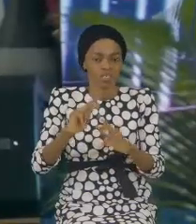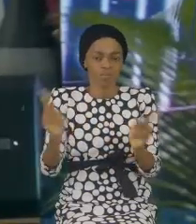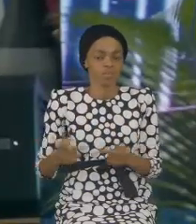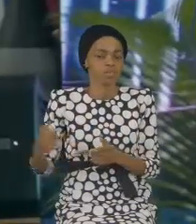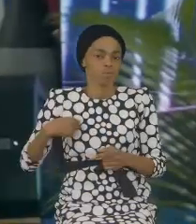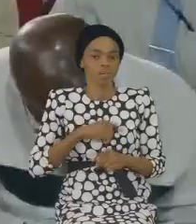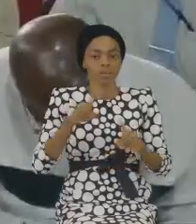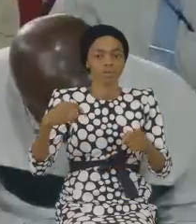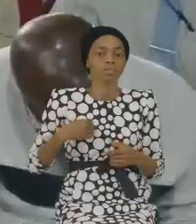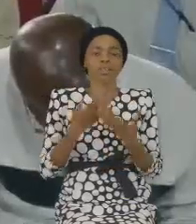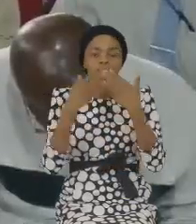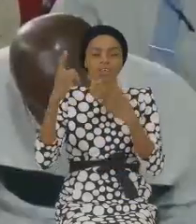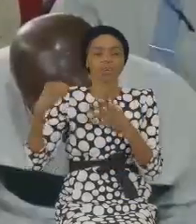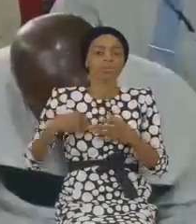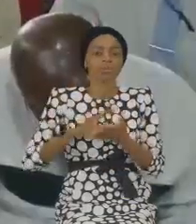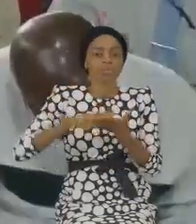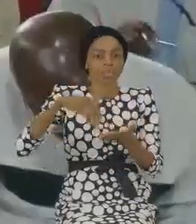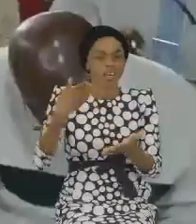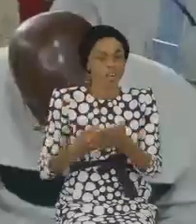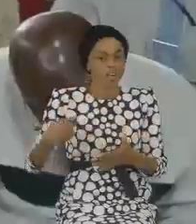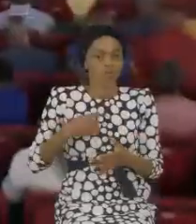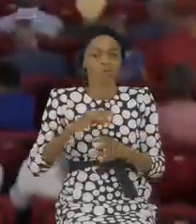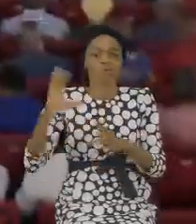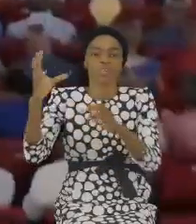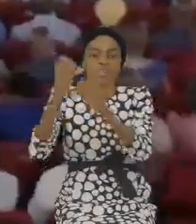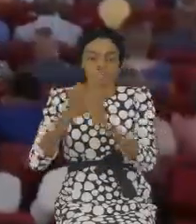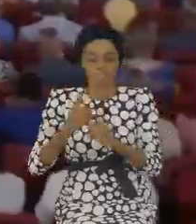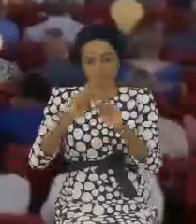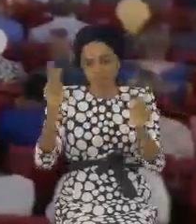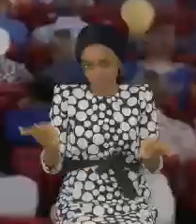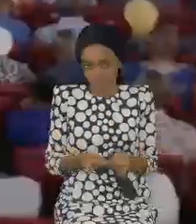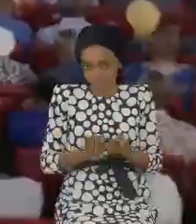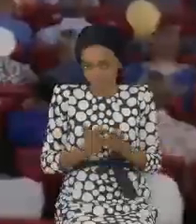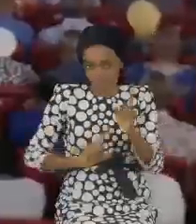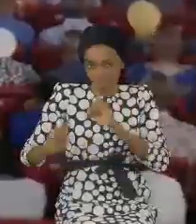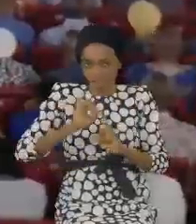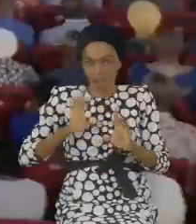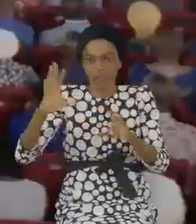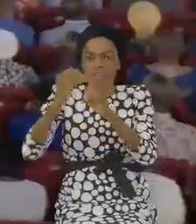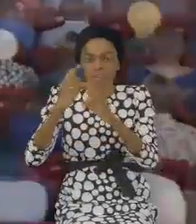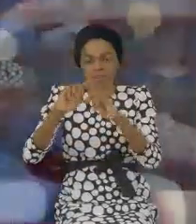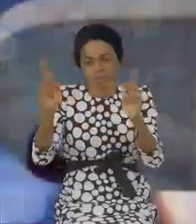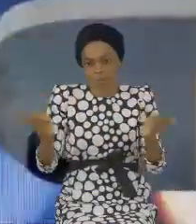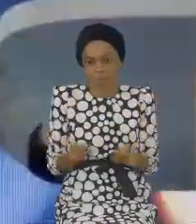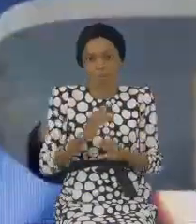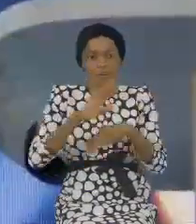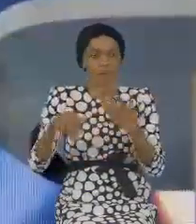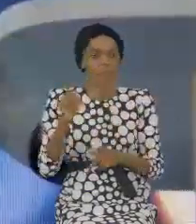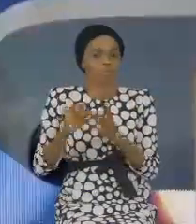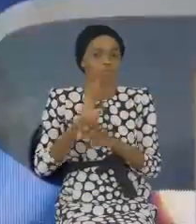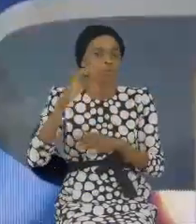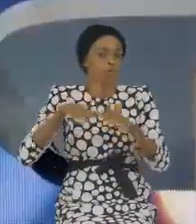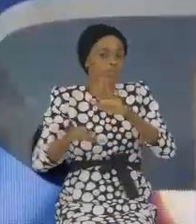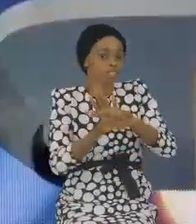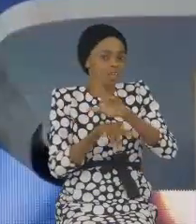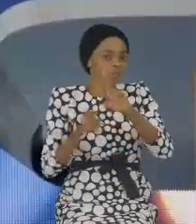will arrive. I will arrive. And your congregations and the people under your influence will